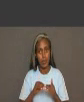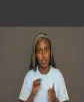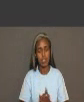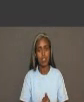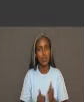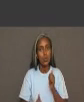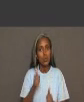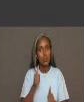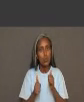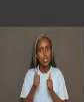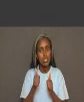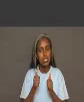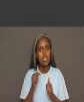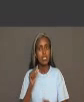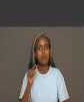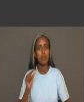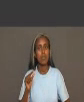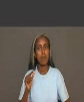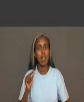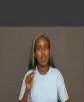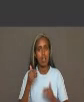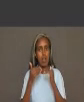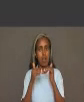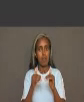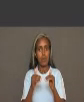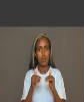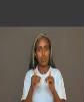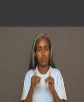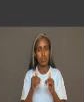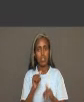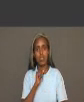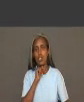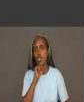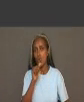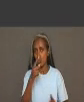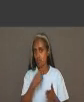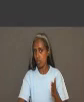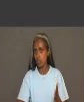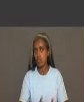which is the minimum amount and is not taxed.